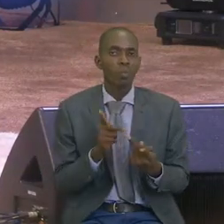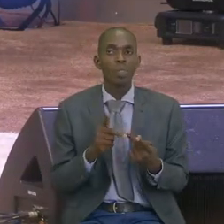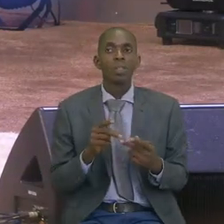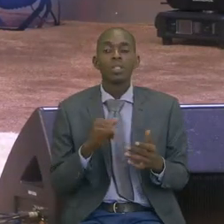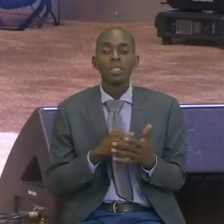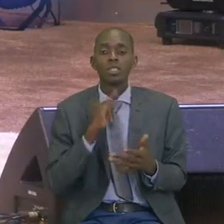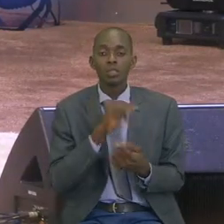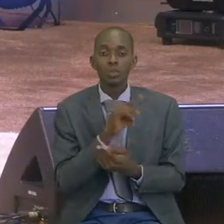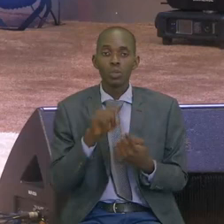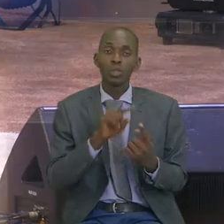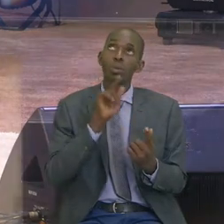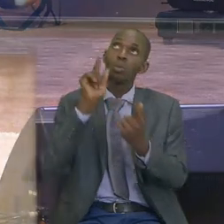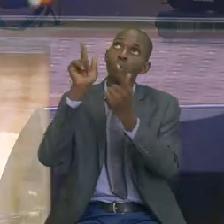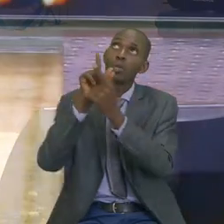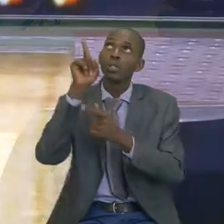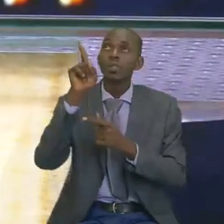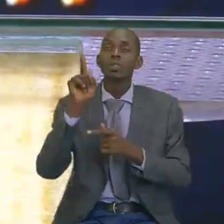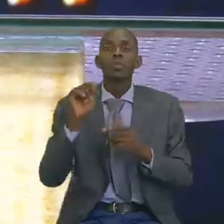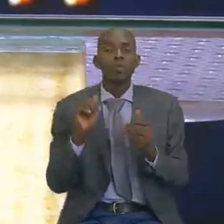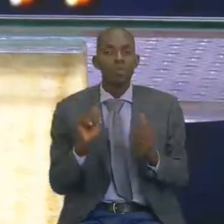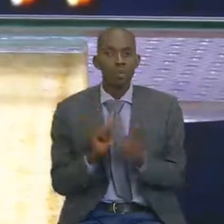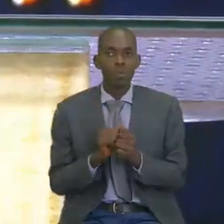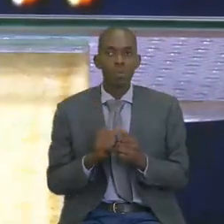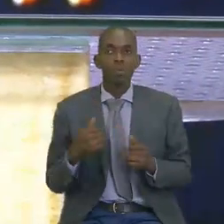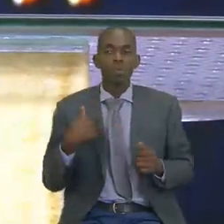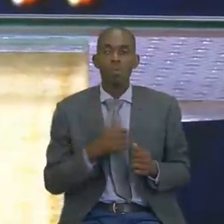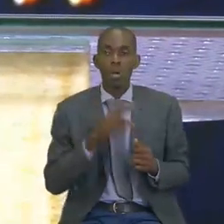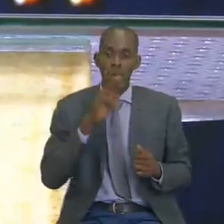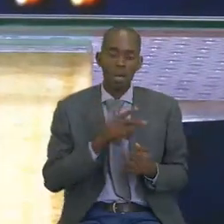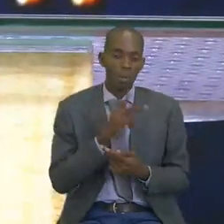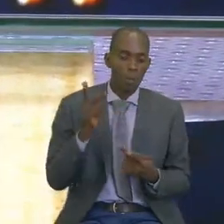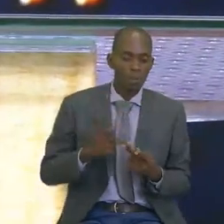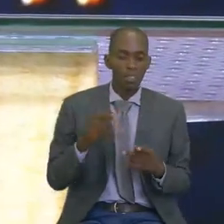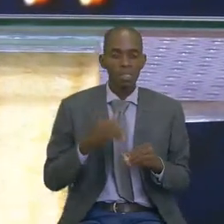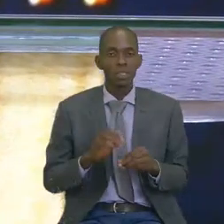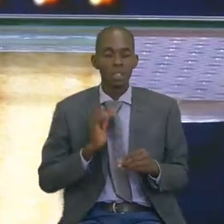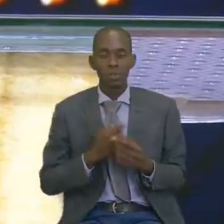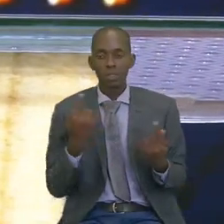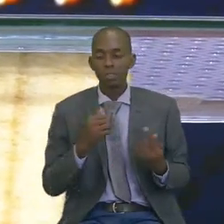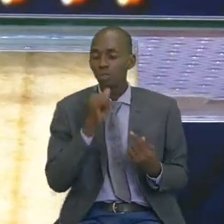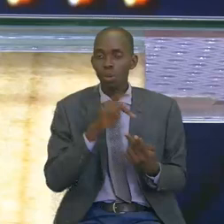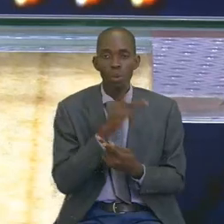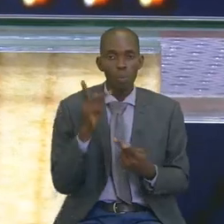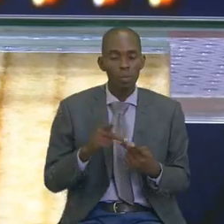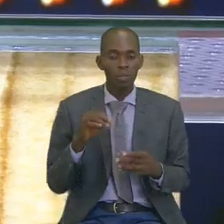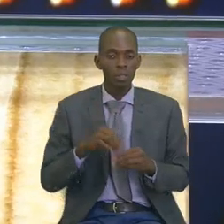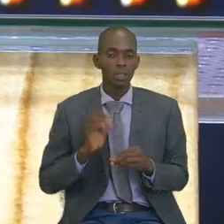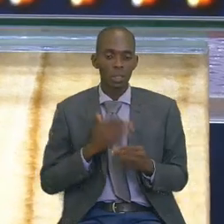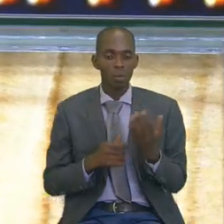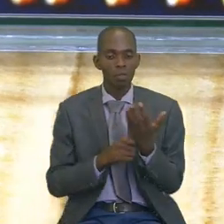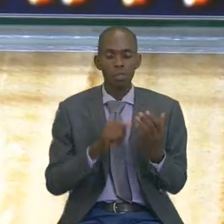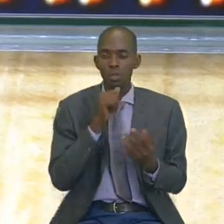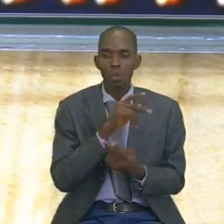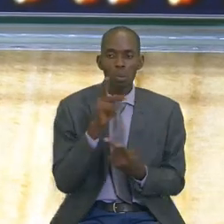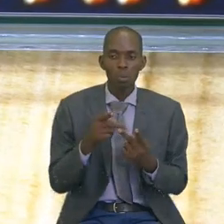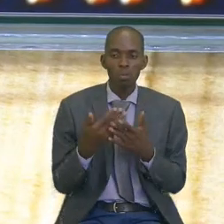come to him, we're imperfect in our sin, we're imperfect in the flesh, we're imperfect before coming to meet the Lord. And then